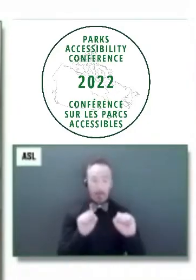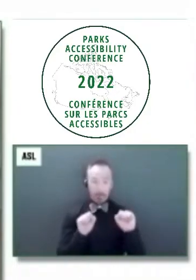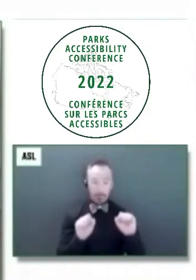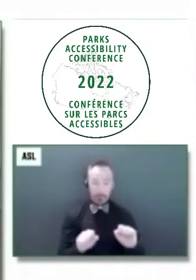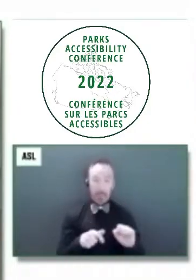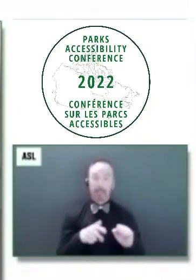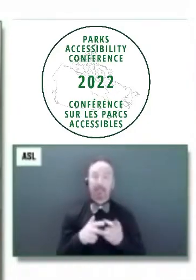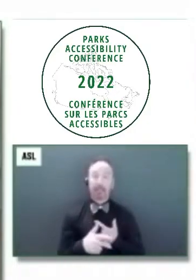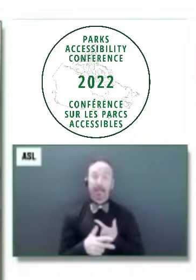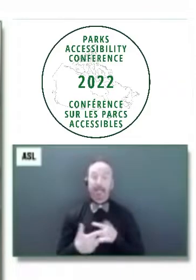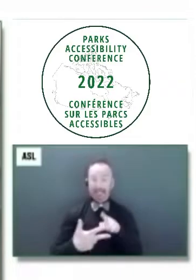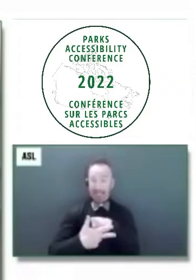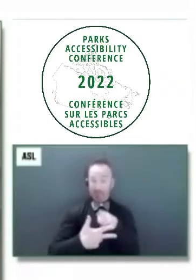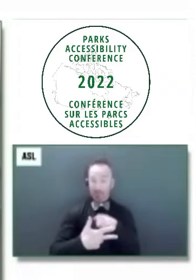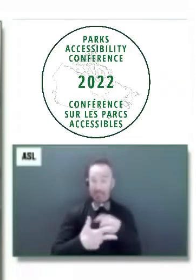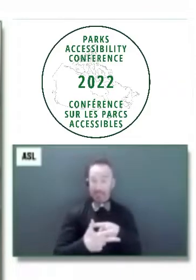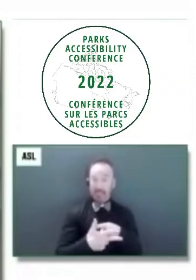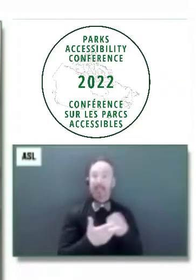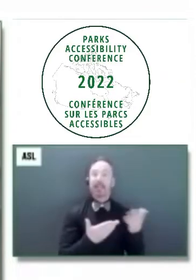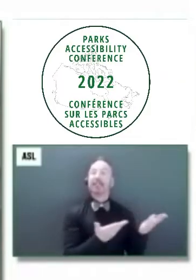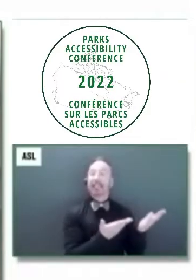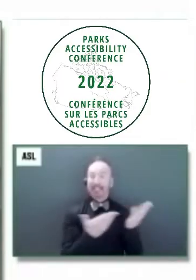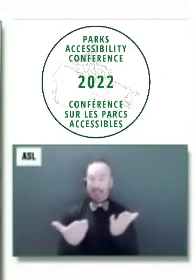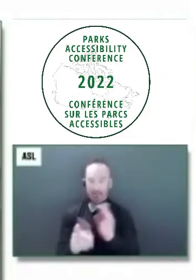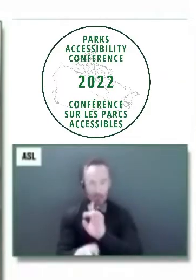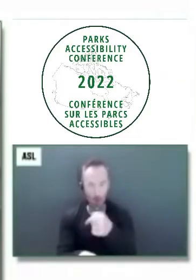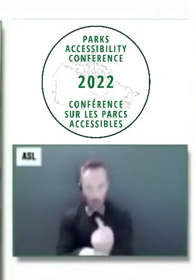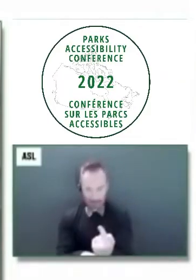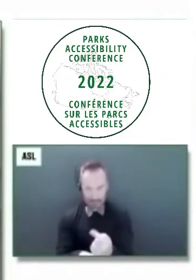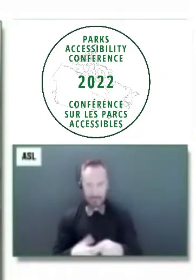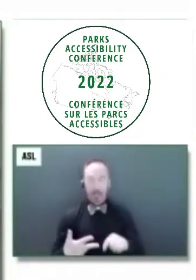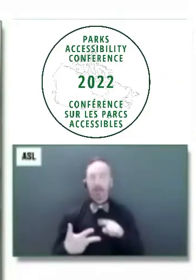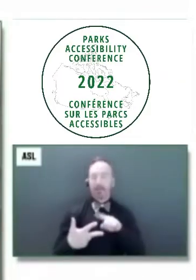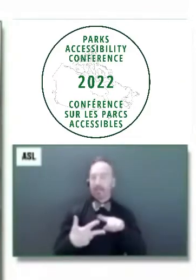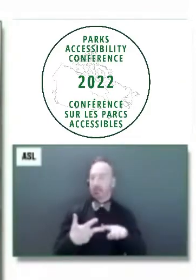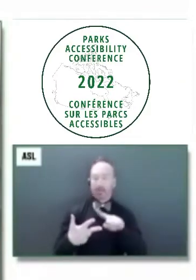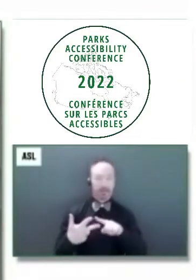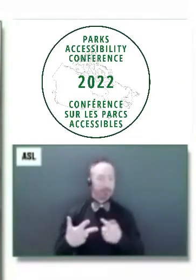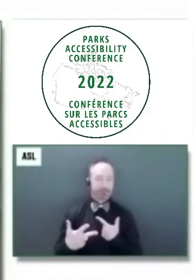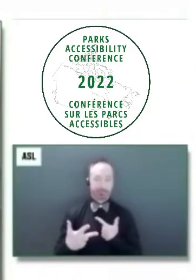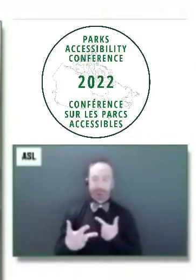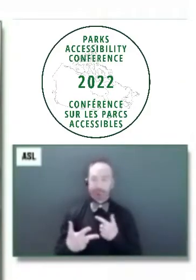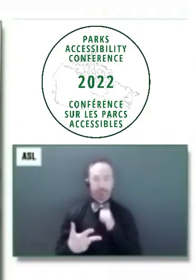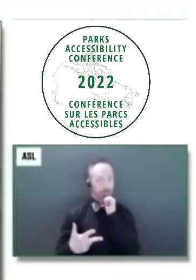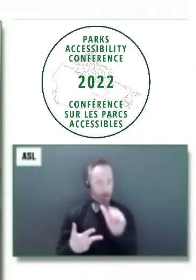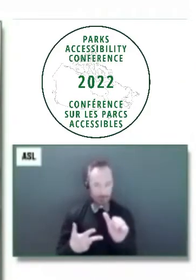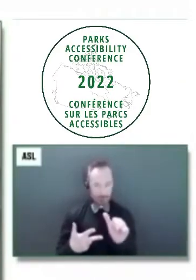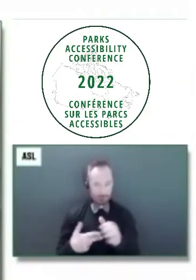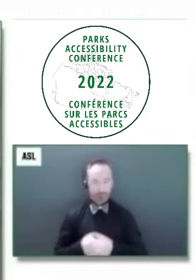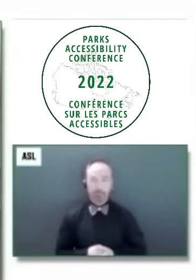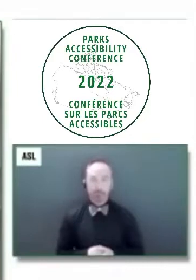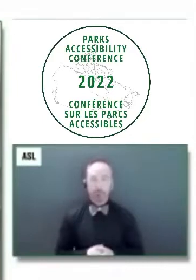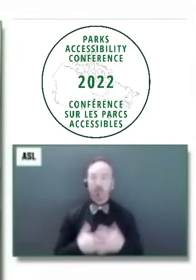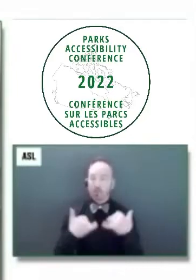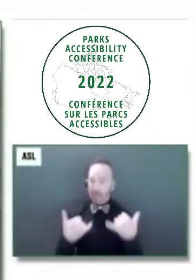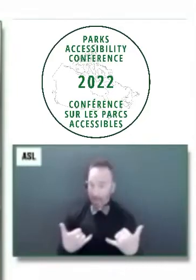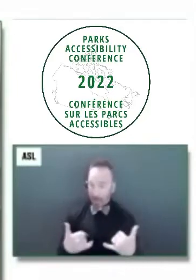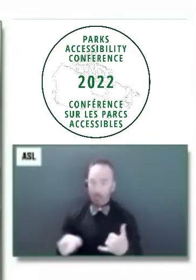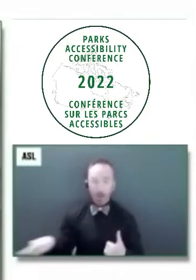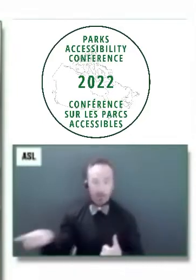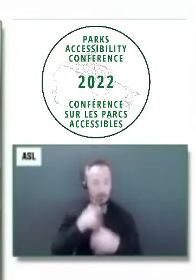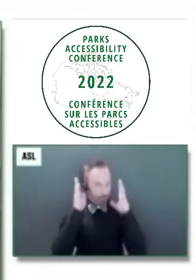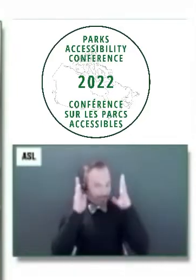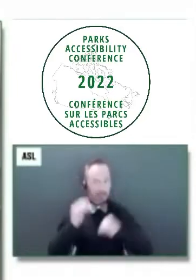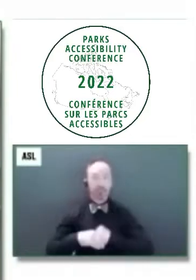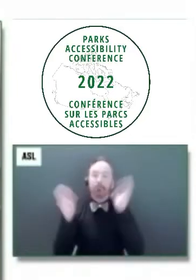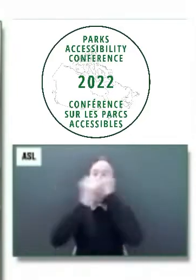shop number 1, not from number 2 or number 3. I want you to pay close attention to how I set the story up. I've presented the